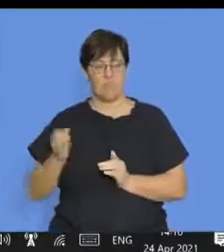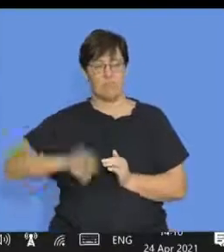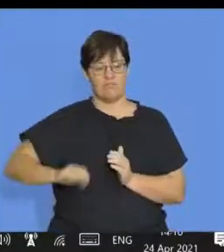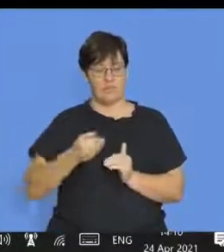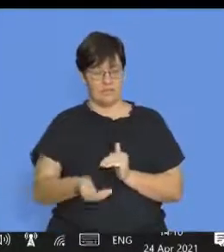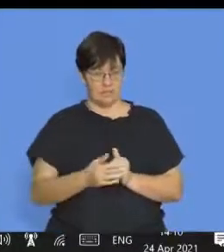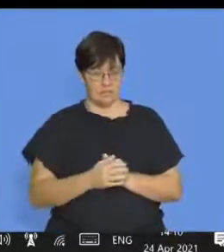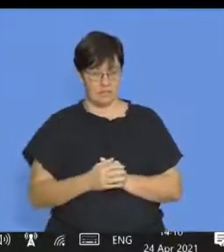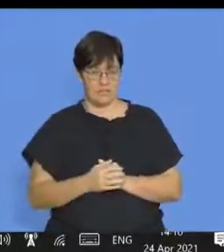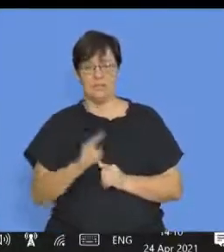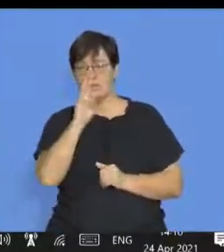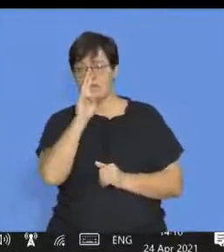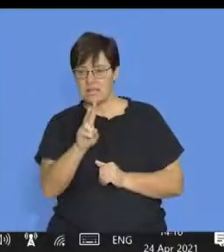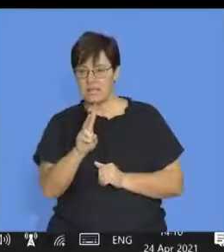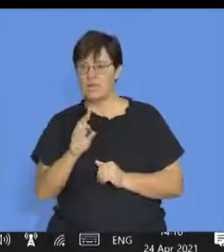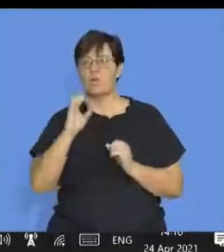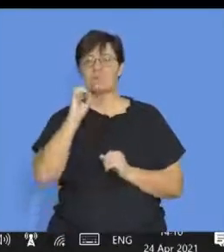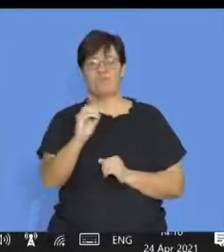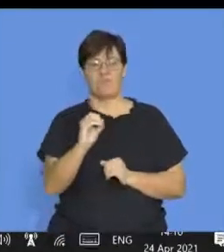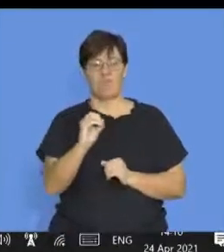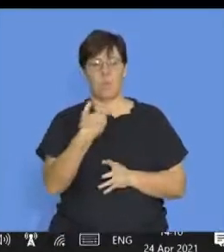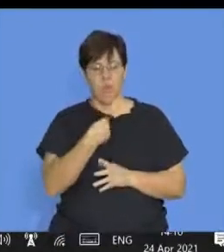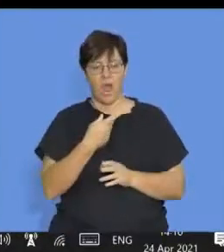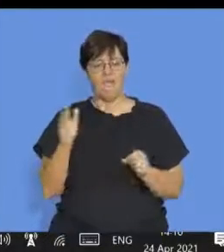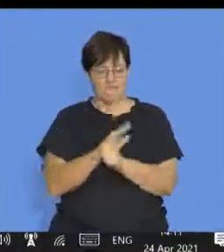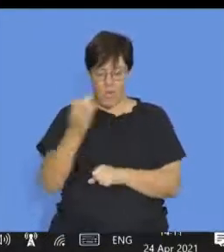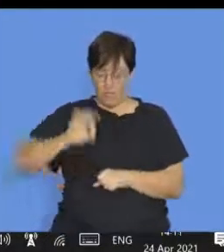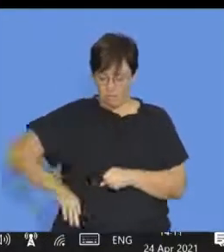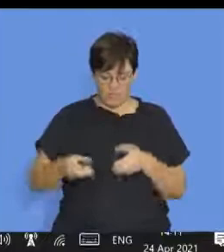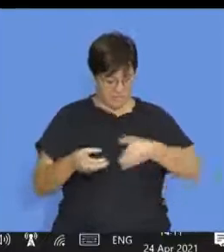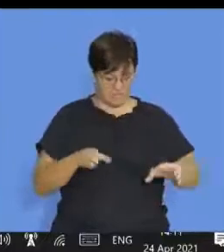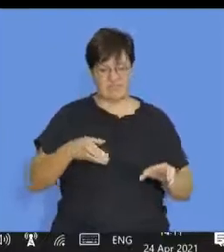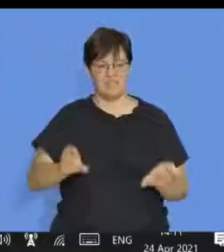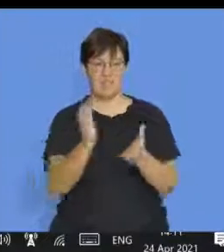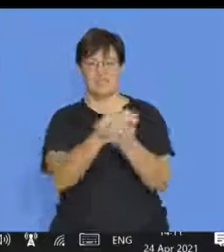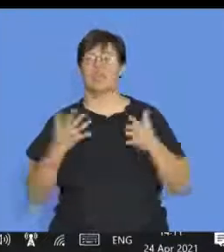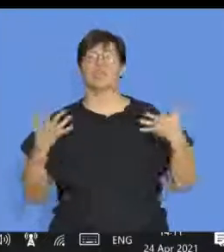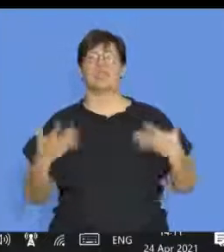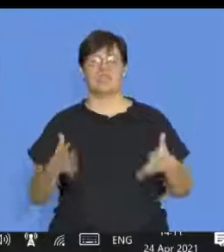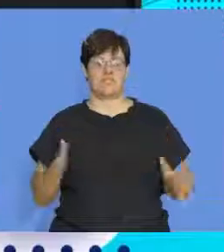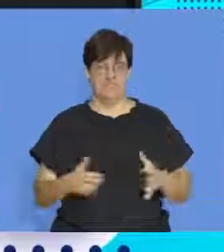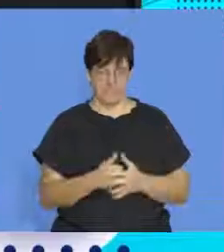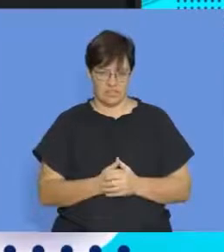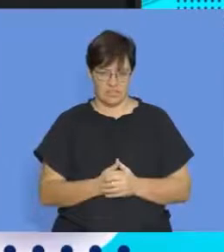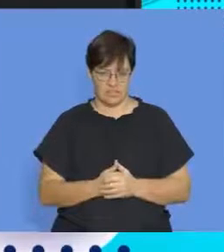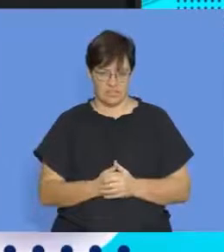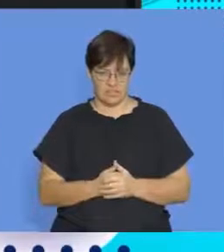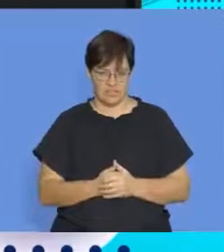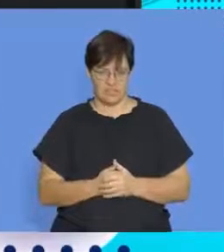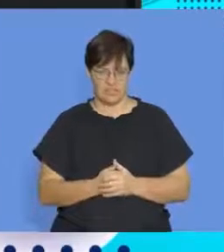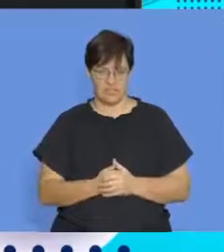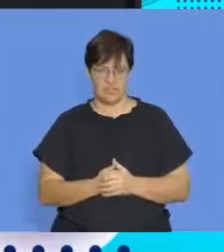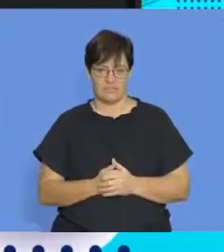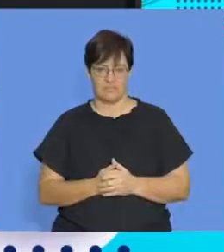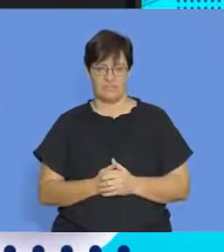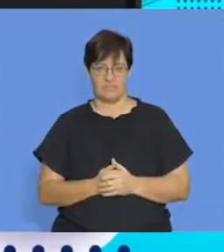80,000 as her remaining profit. And can you see we're now zero? We've shared, we've appropriated the net